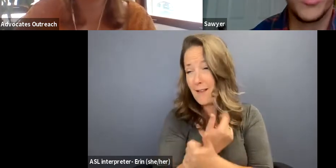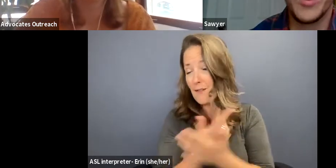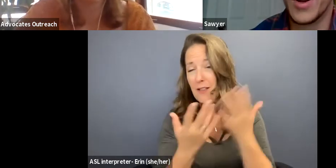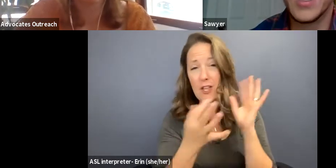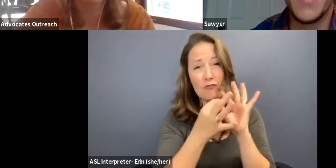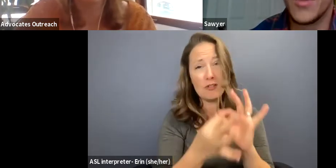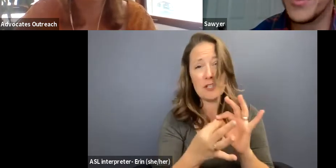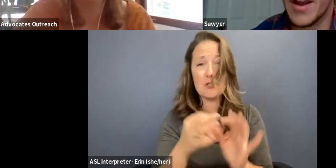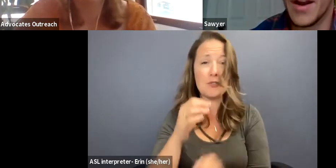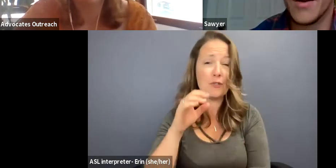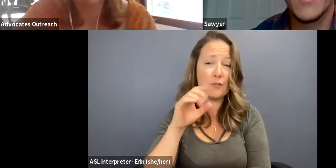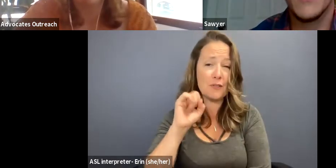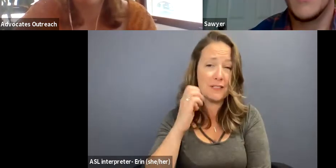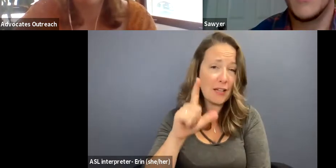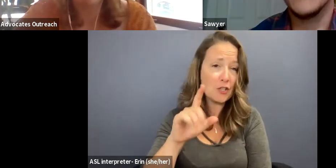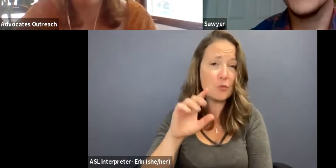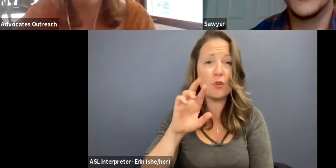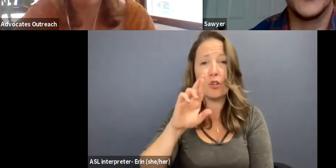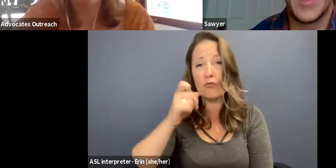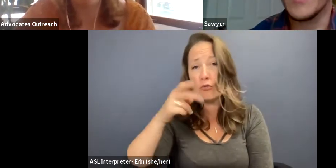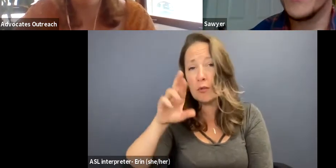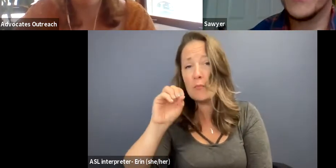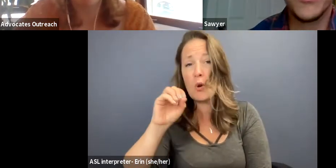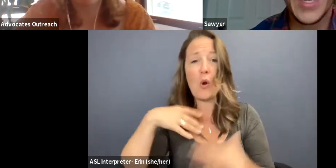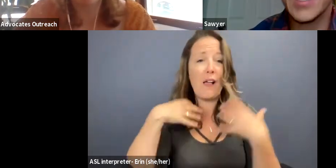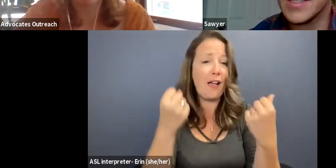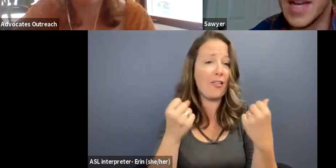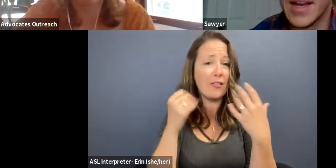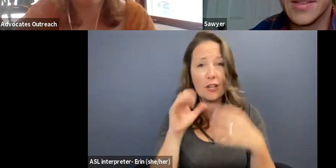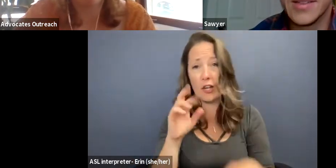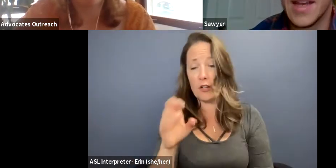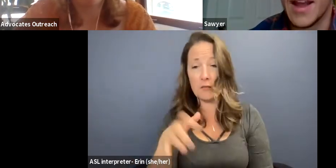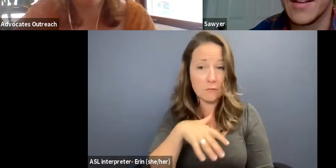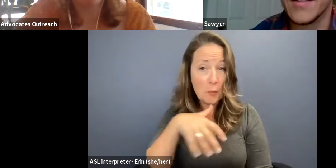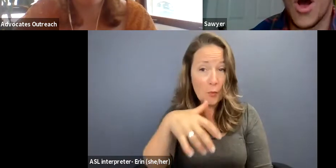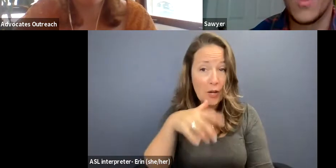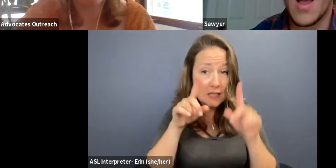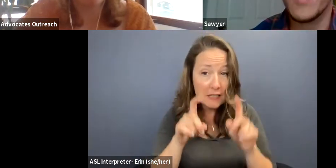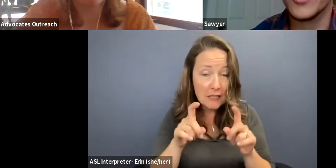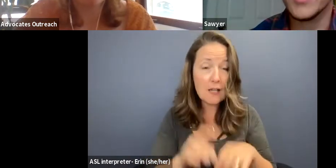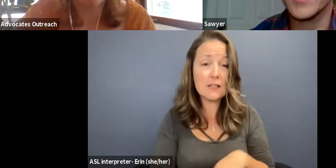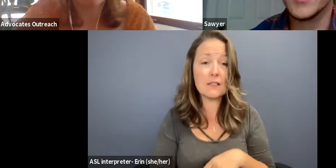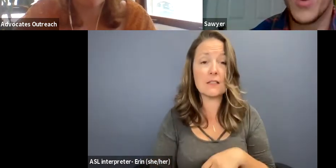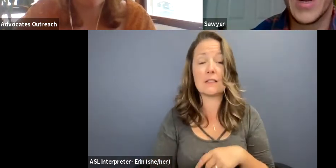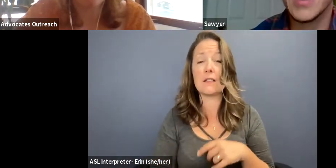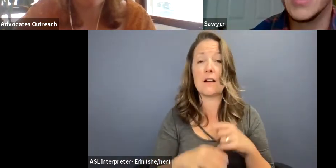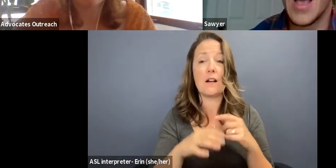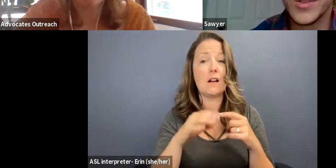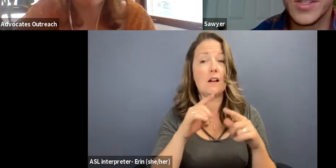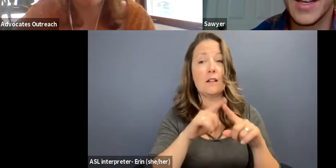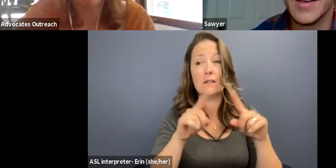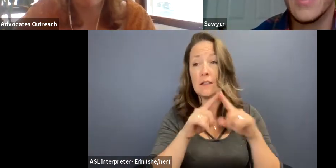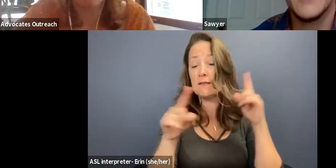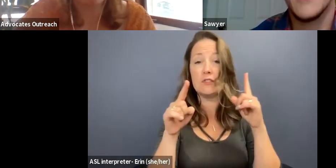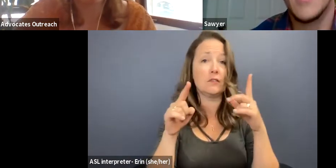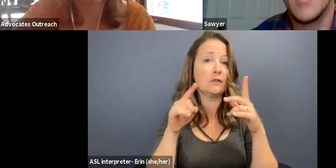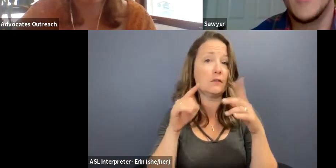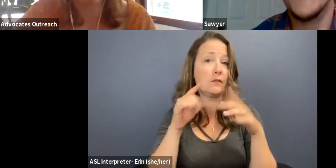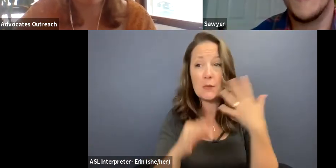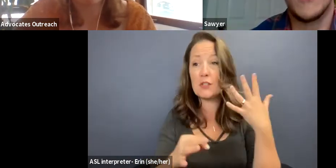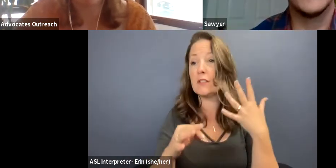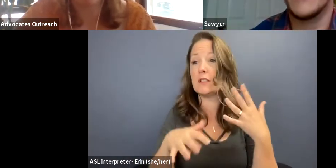yeah, so we already looked at the poll results, and again, I just want to encourage everybody that like, you all have these